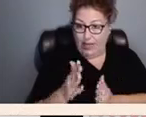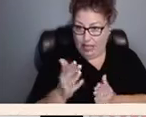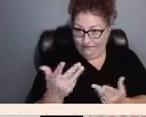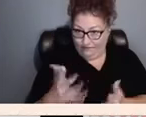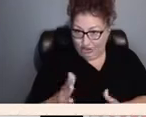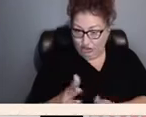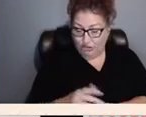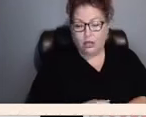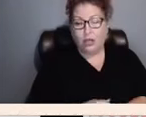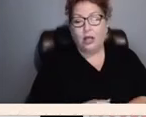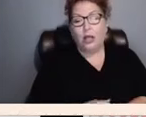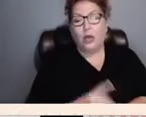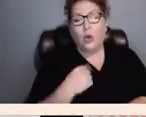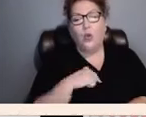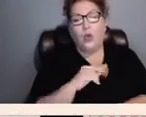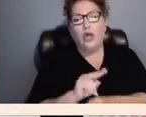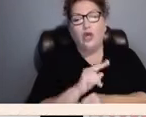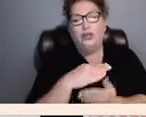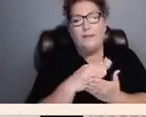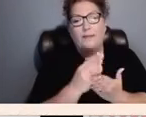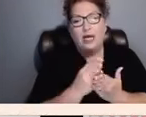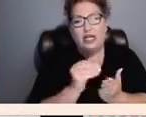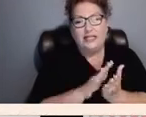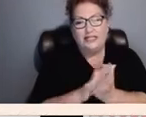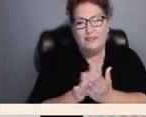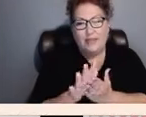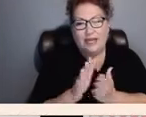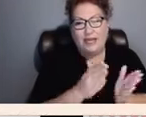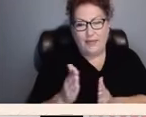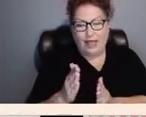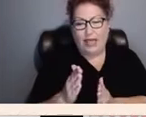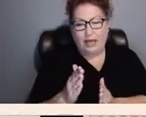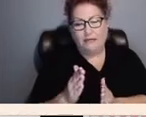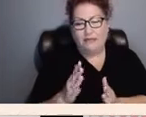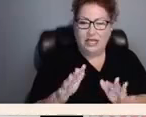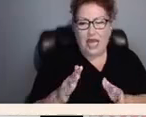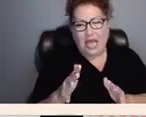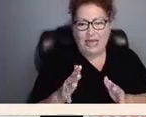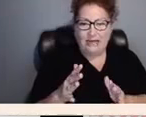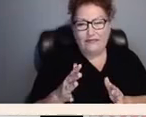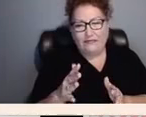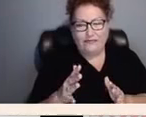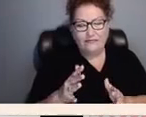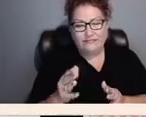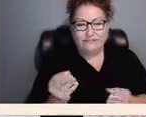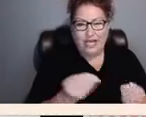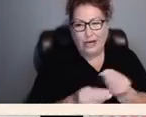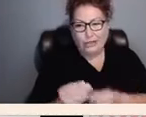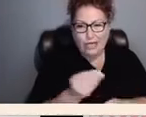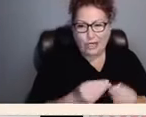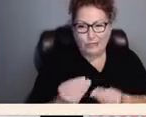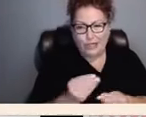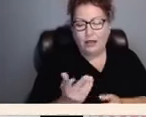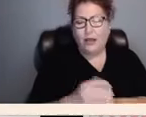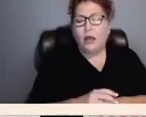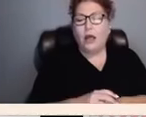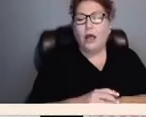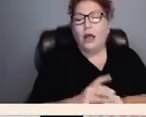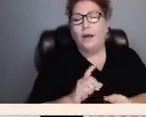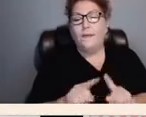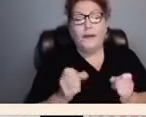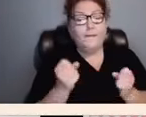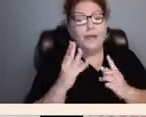use budget and spending plan kind of interchangeably. A lot of people don't have